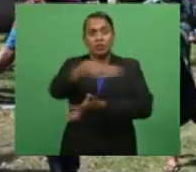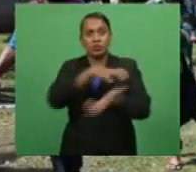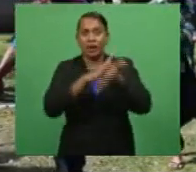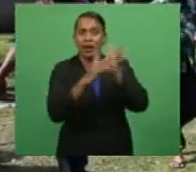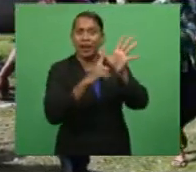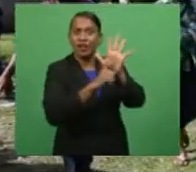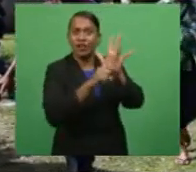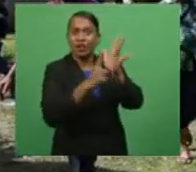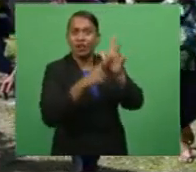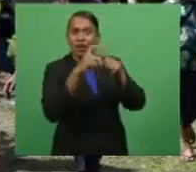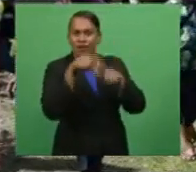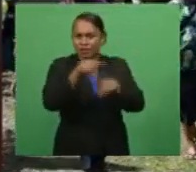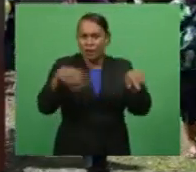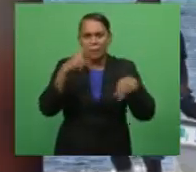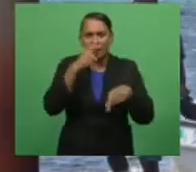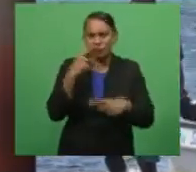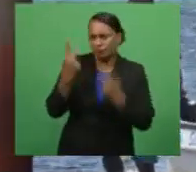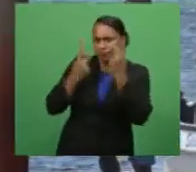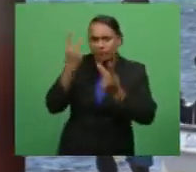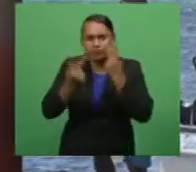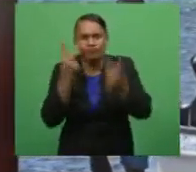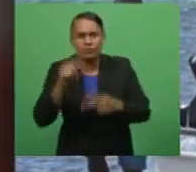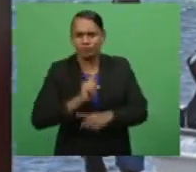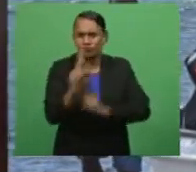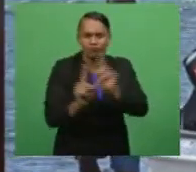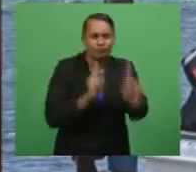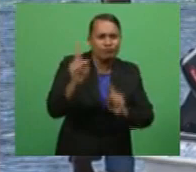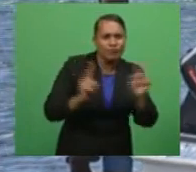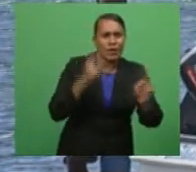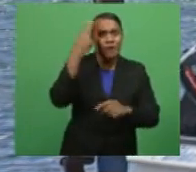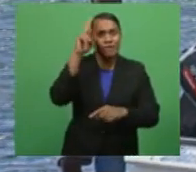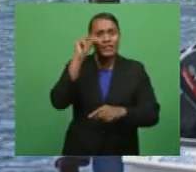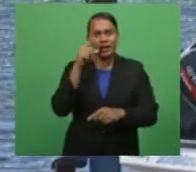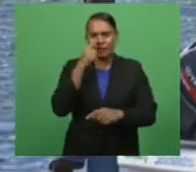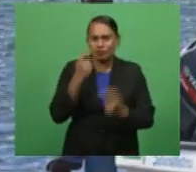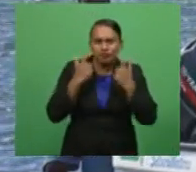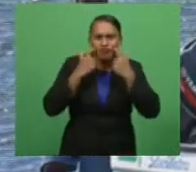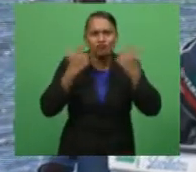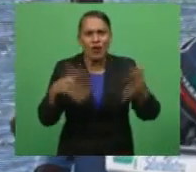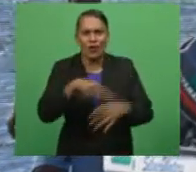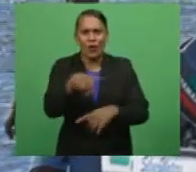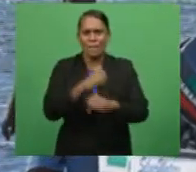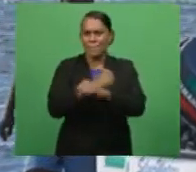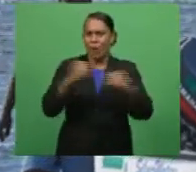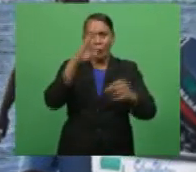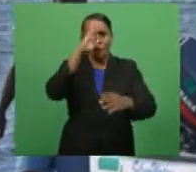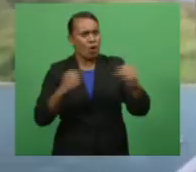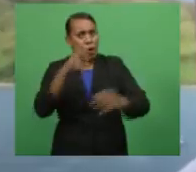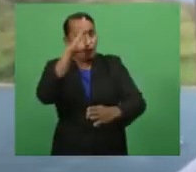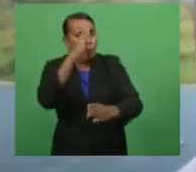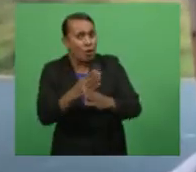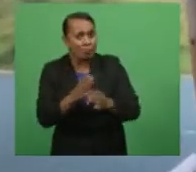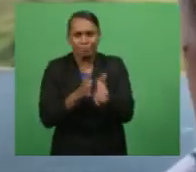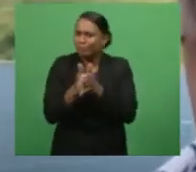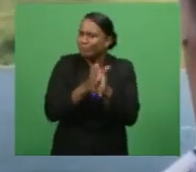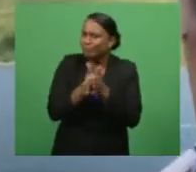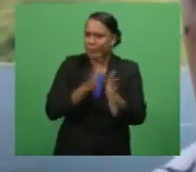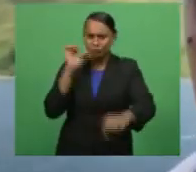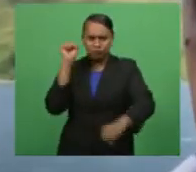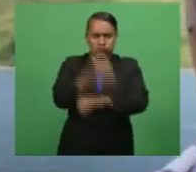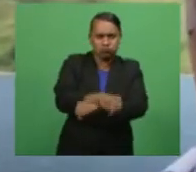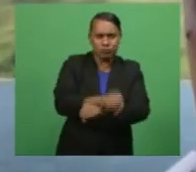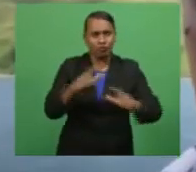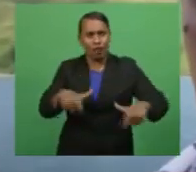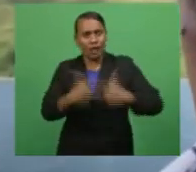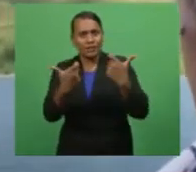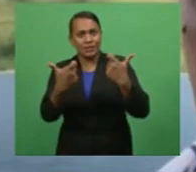the outer islands, Fijians have shown the power of hope to overcome even the greatest challenges. Children,